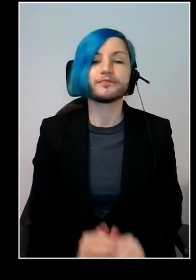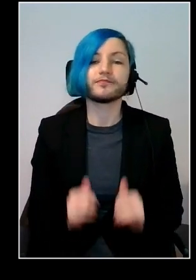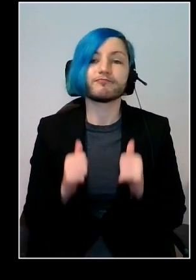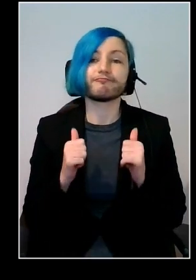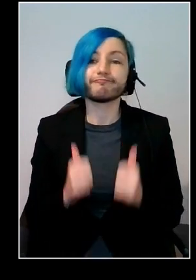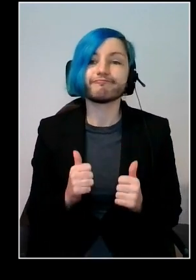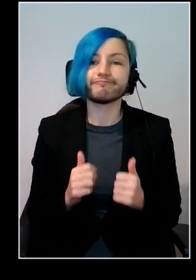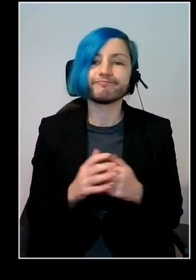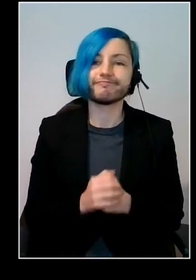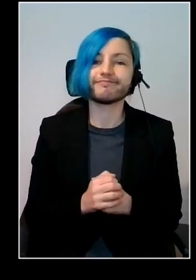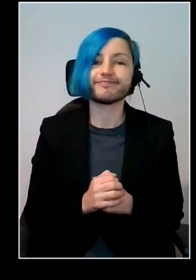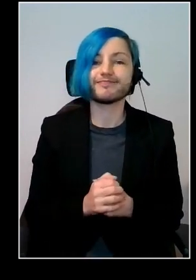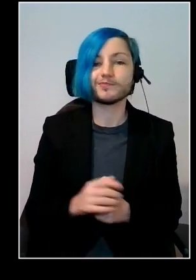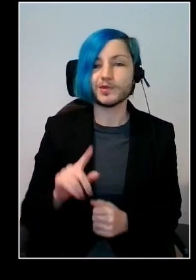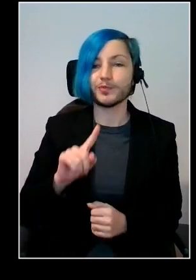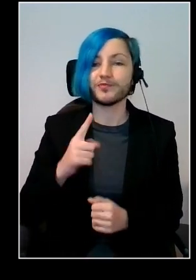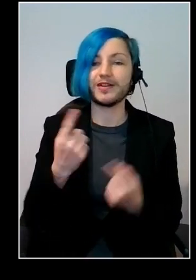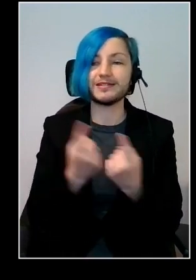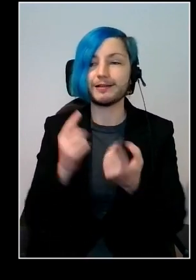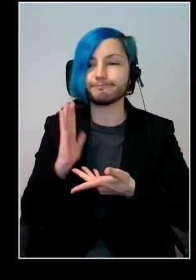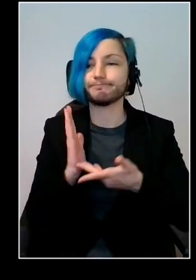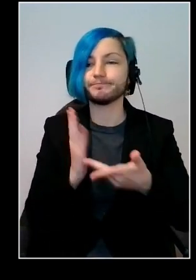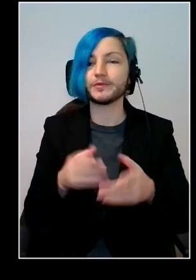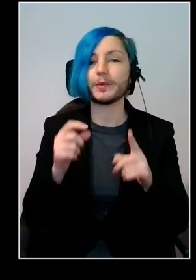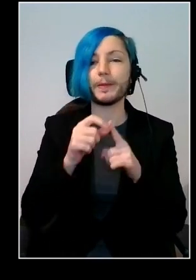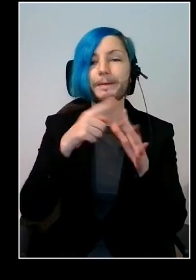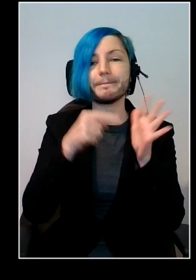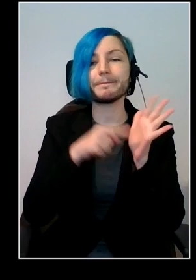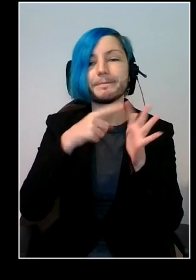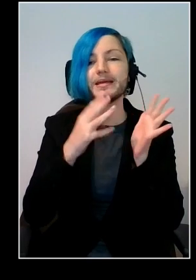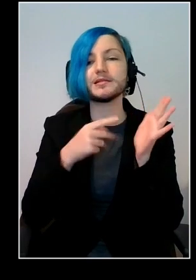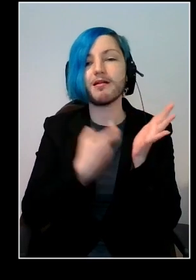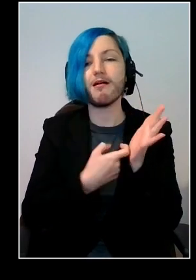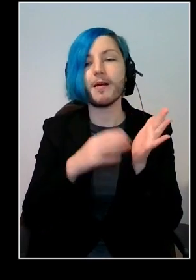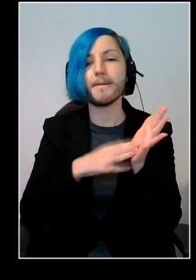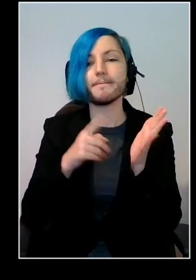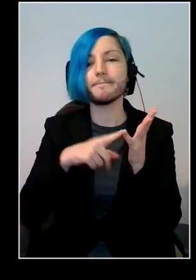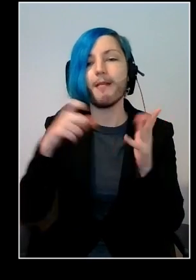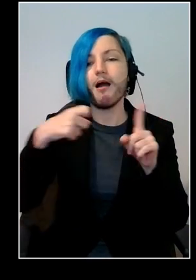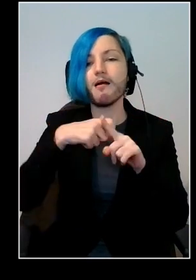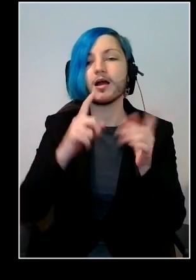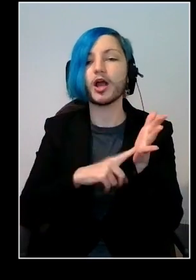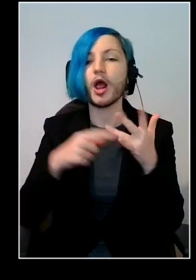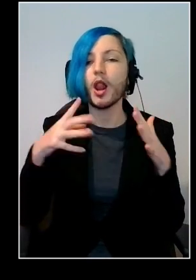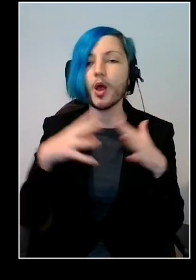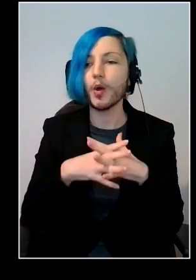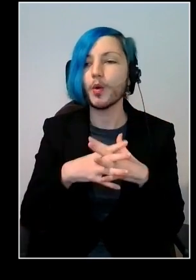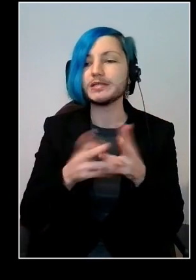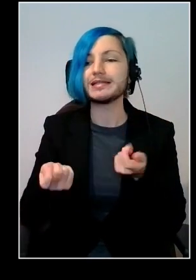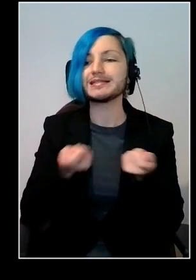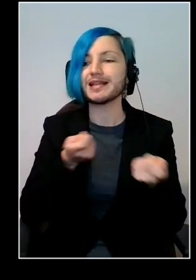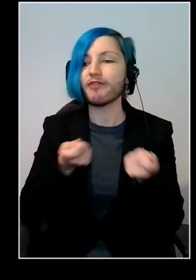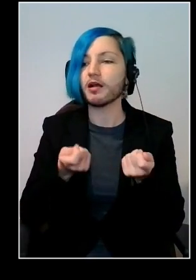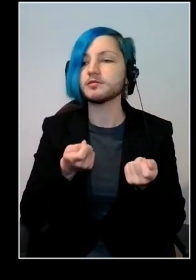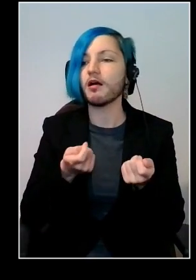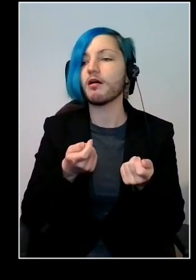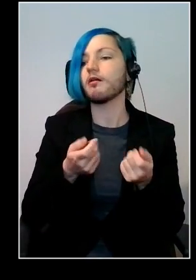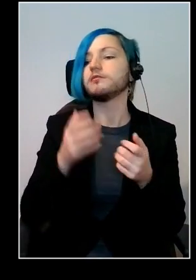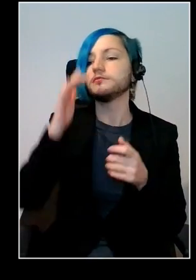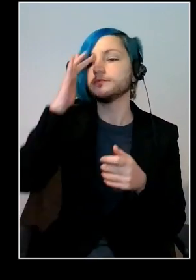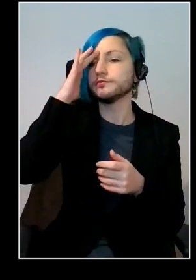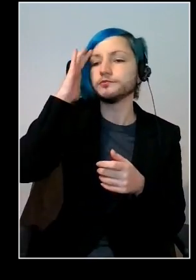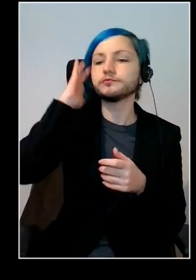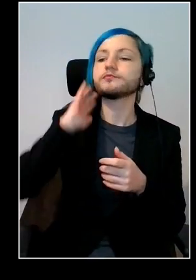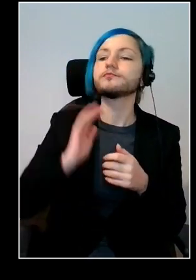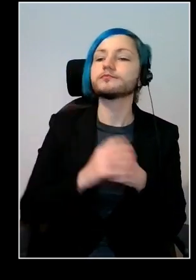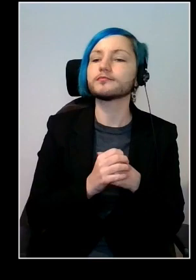first let me introduce Peter Mucklow, Director of Apprenticeships at the ESFA, who has a few important words about these wonderful